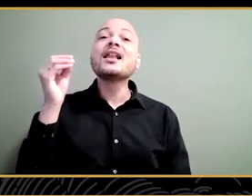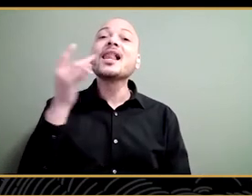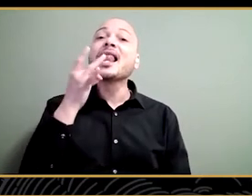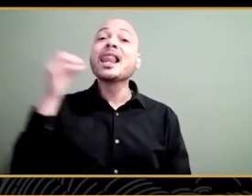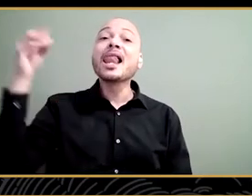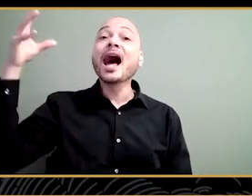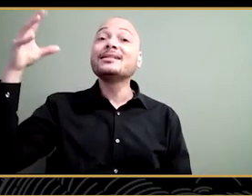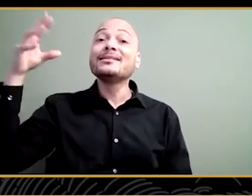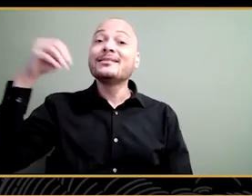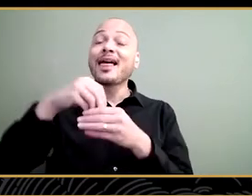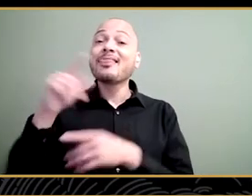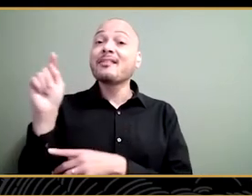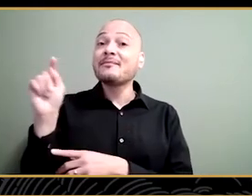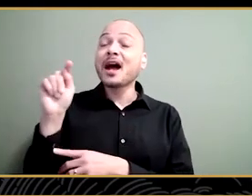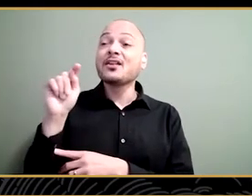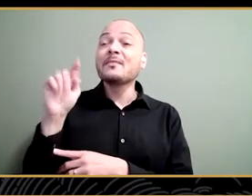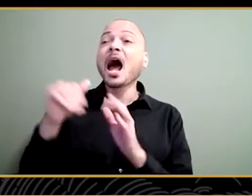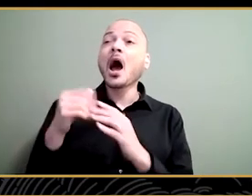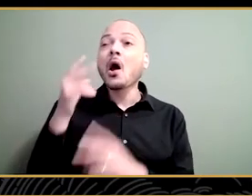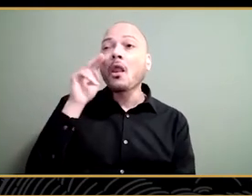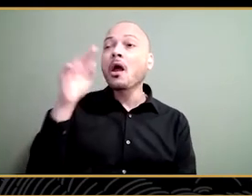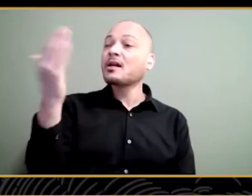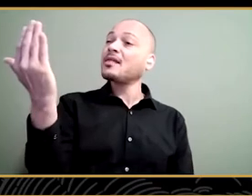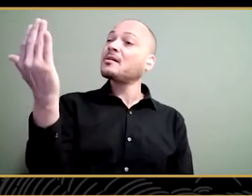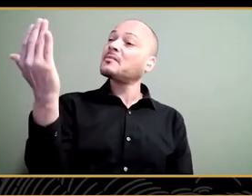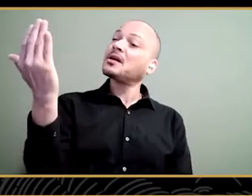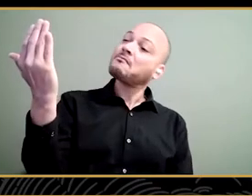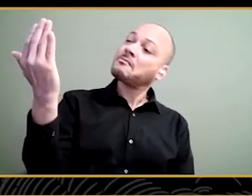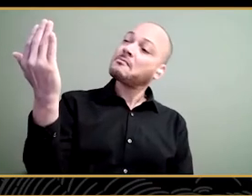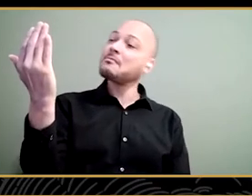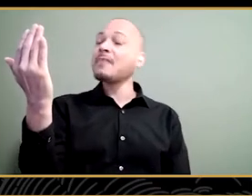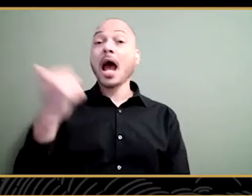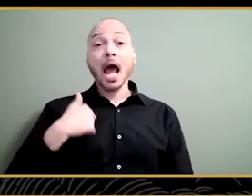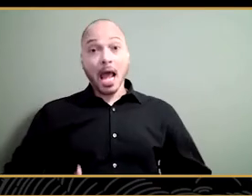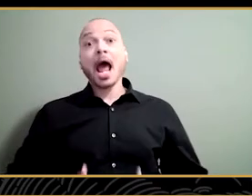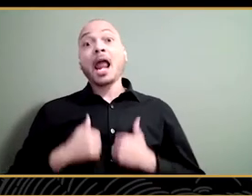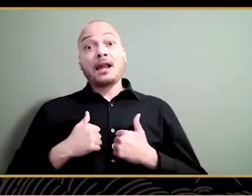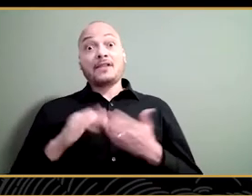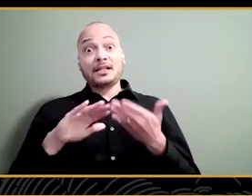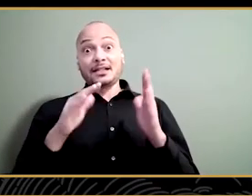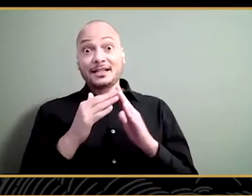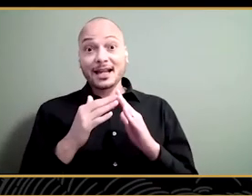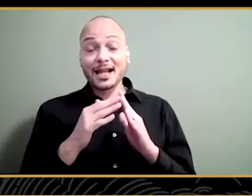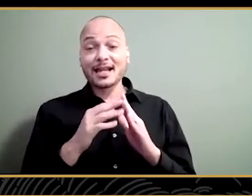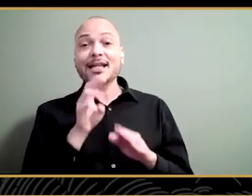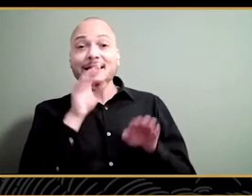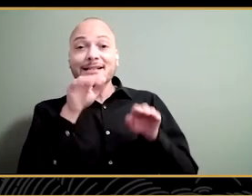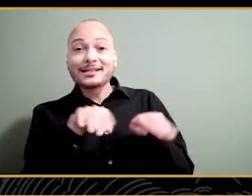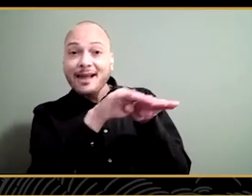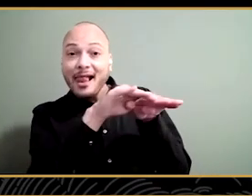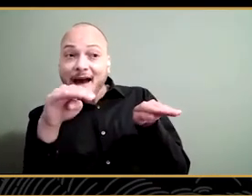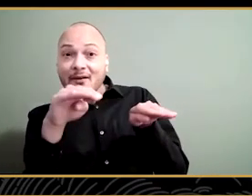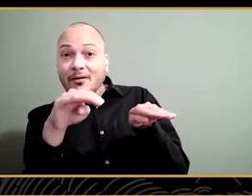angle at which I held my face to the mirror. I lived in a city at sea level. Sea